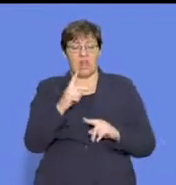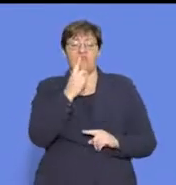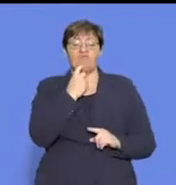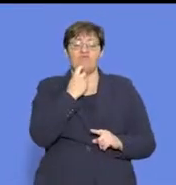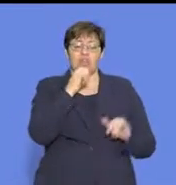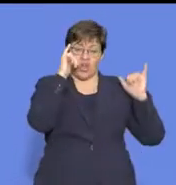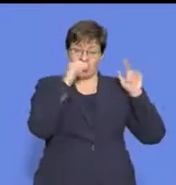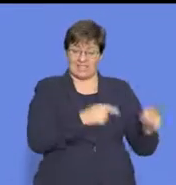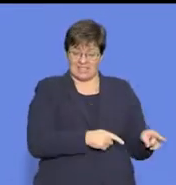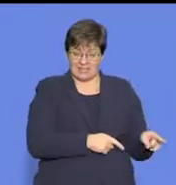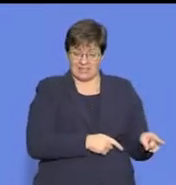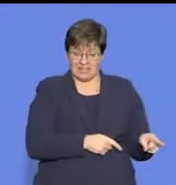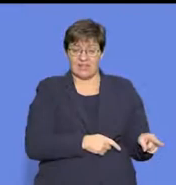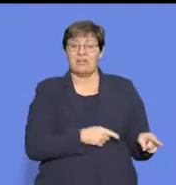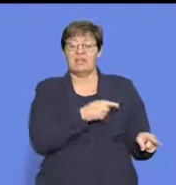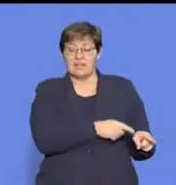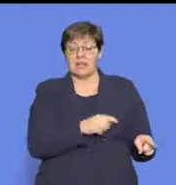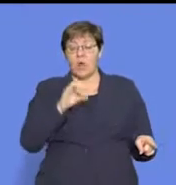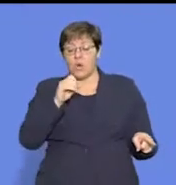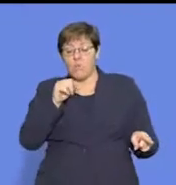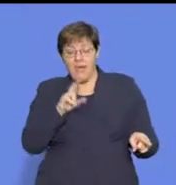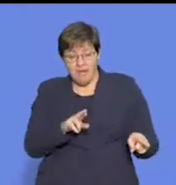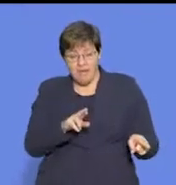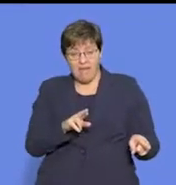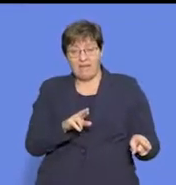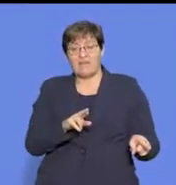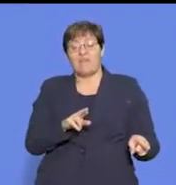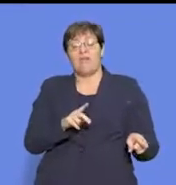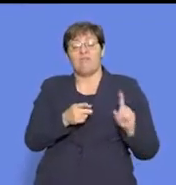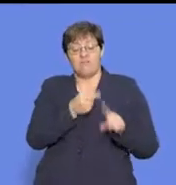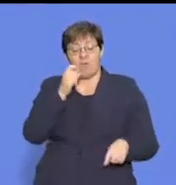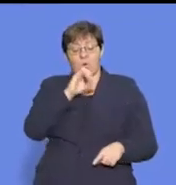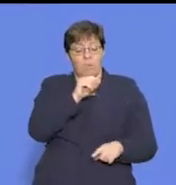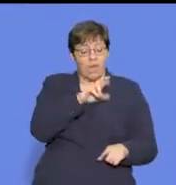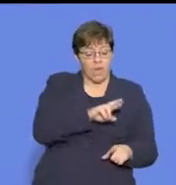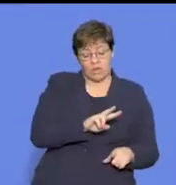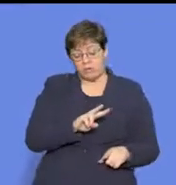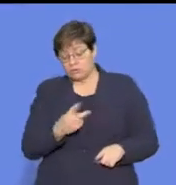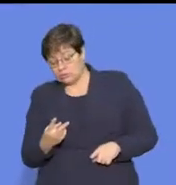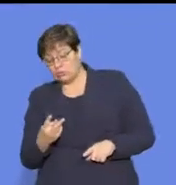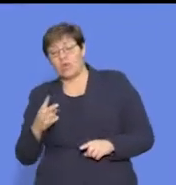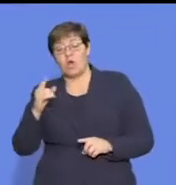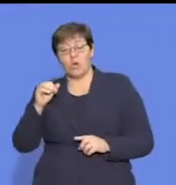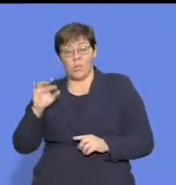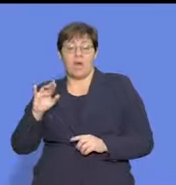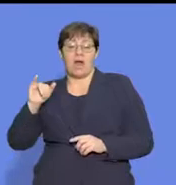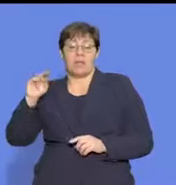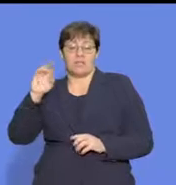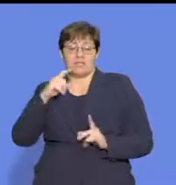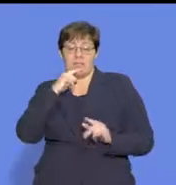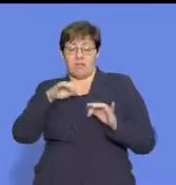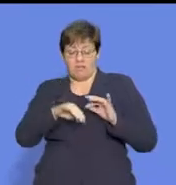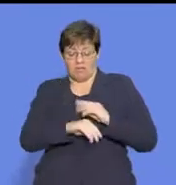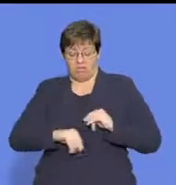this time, the copper is the one that is going from copper to copper